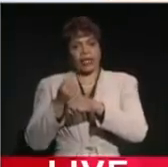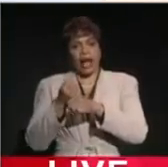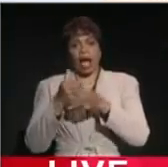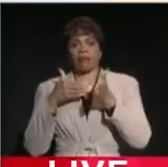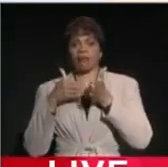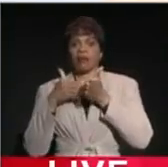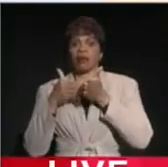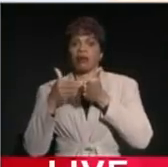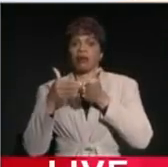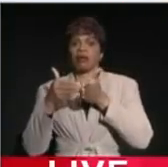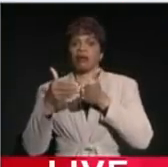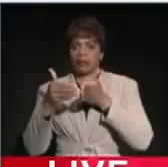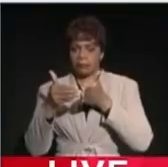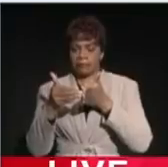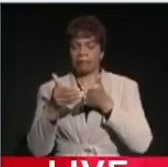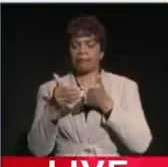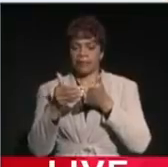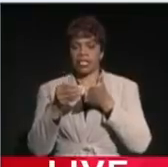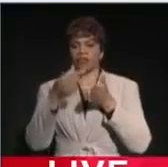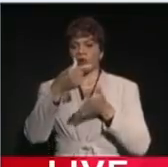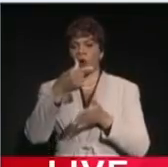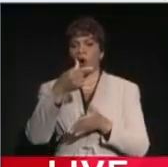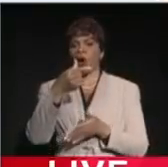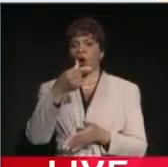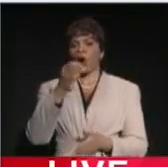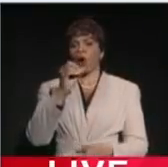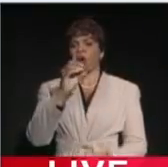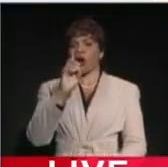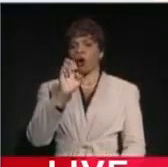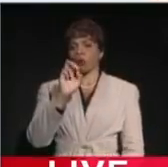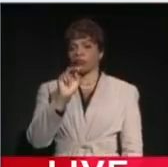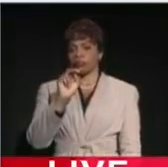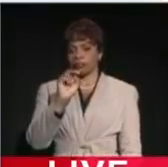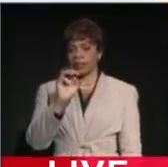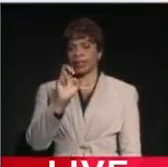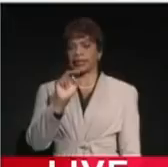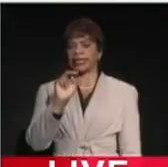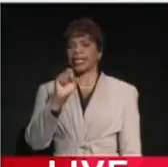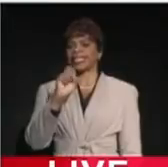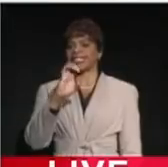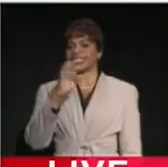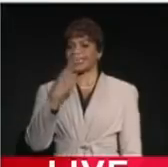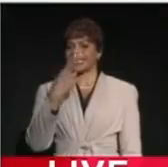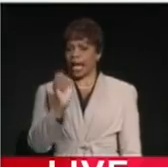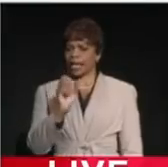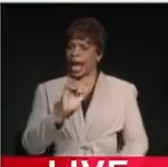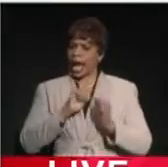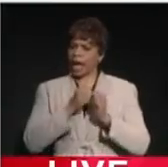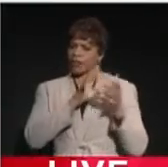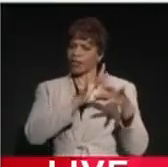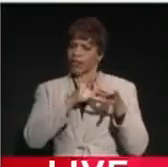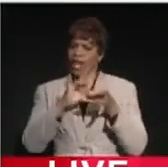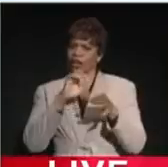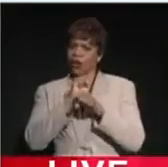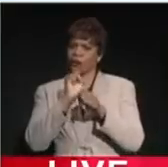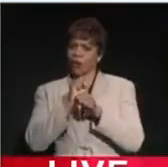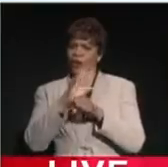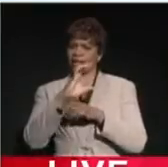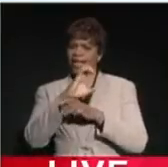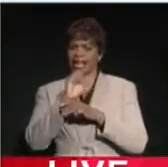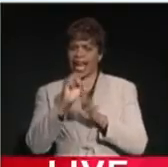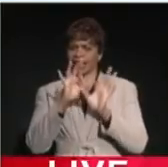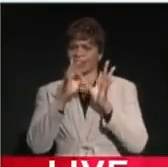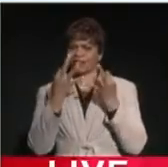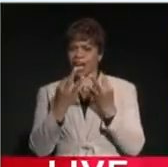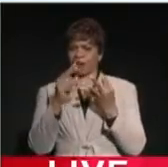at Goldman Sachs. How can you possibly relate to the working class family living in New Jersey? Let me say, first of all, I'm